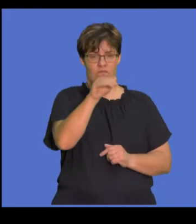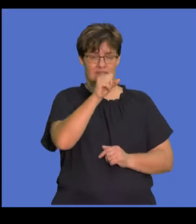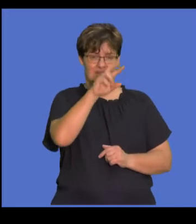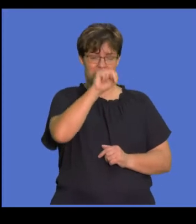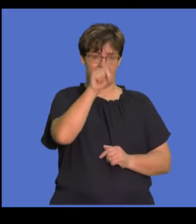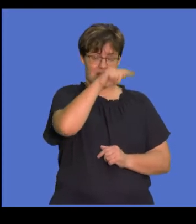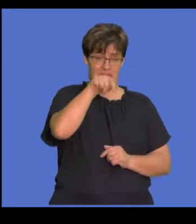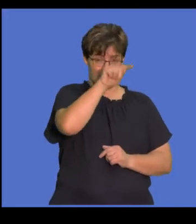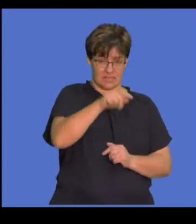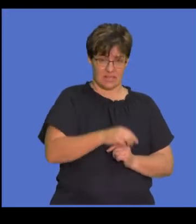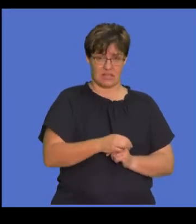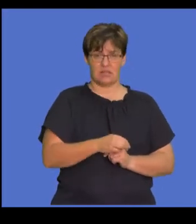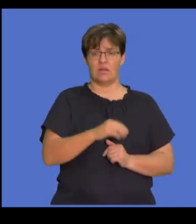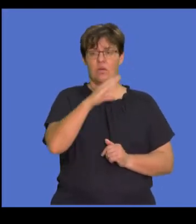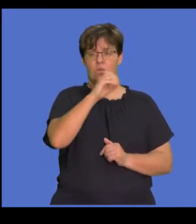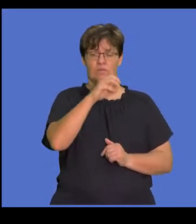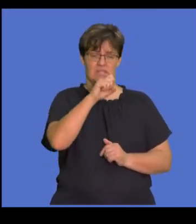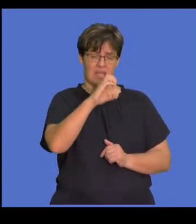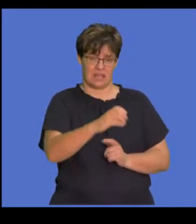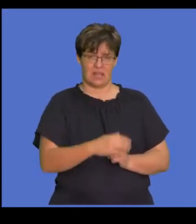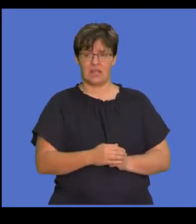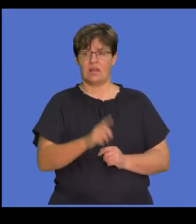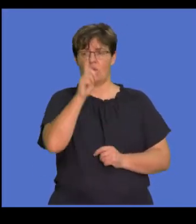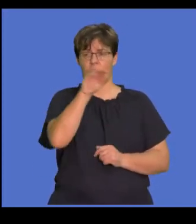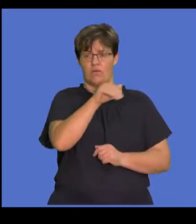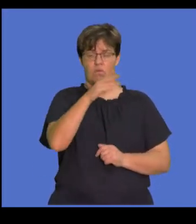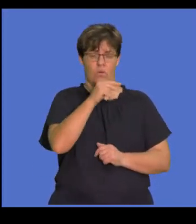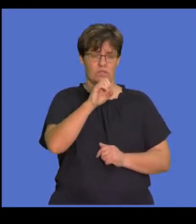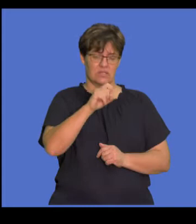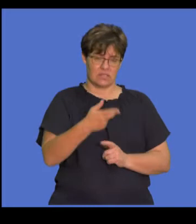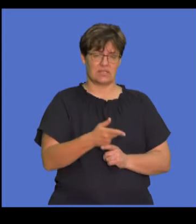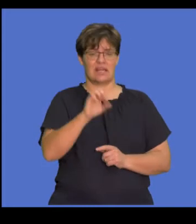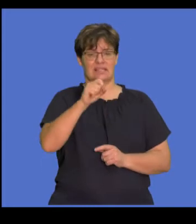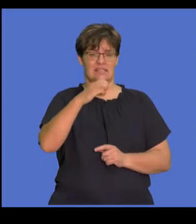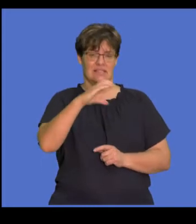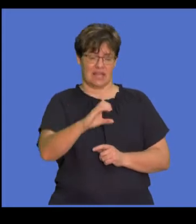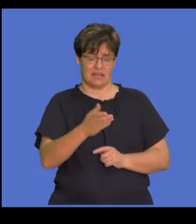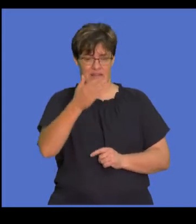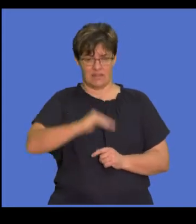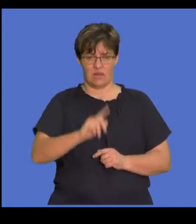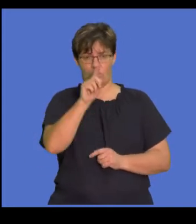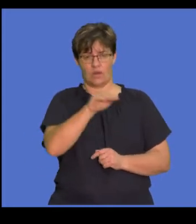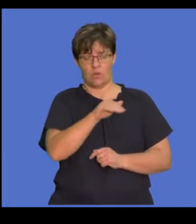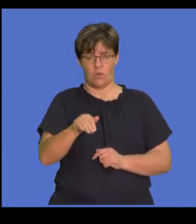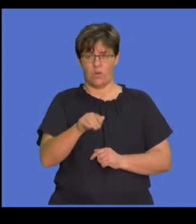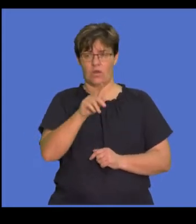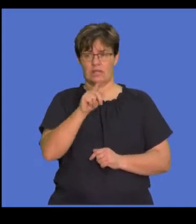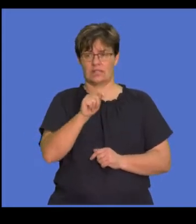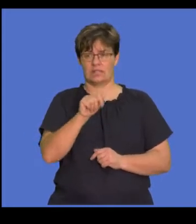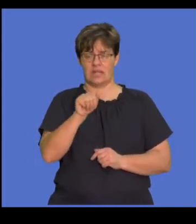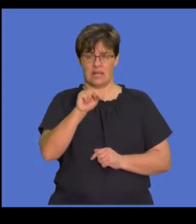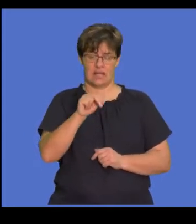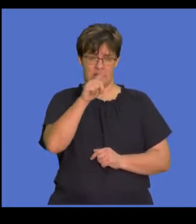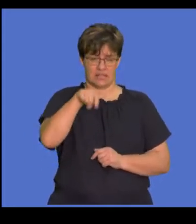reciprocals, remember, it's 1 over sine theta, which is cosec, 1 over cos theta, which is sec, and 1 over